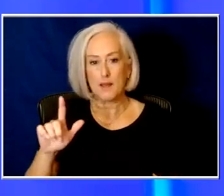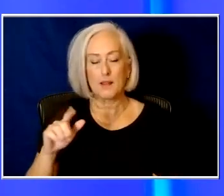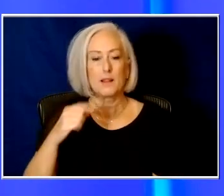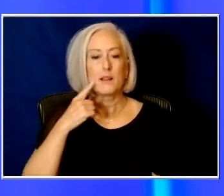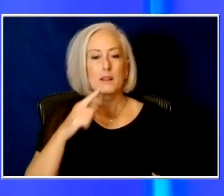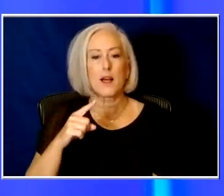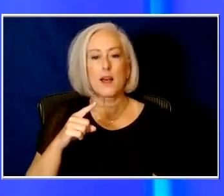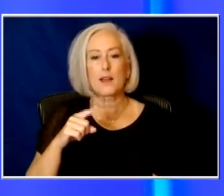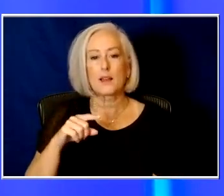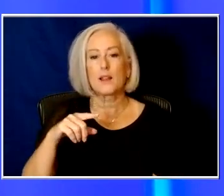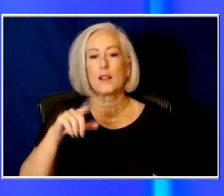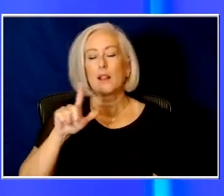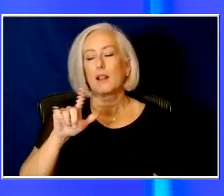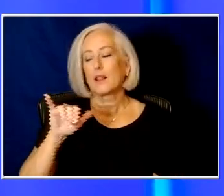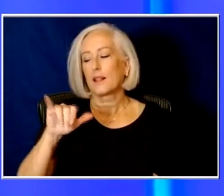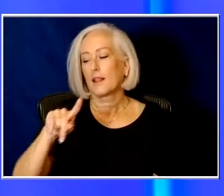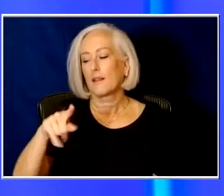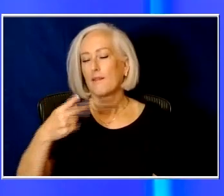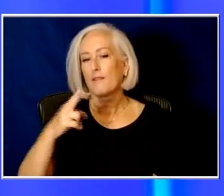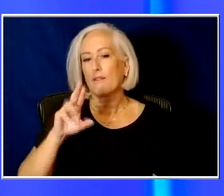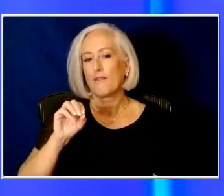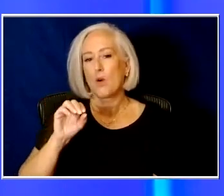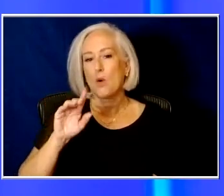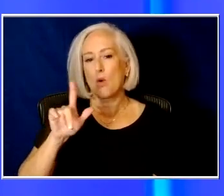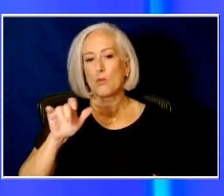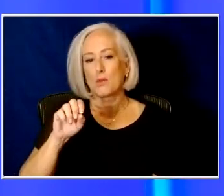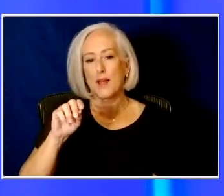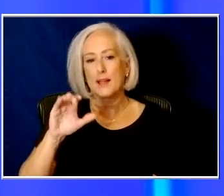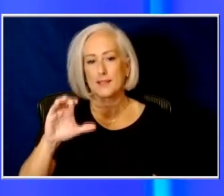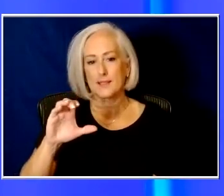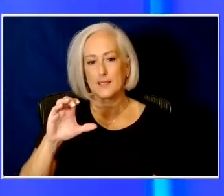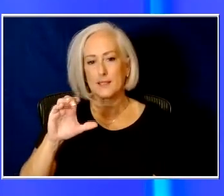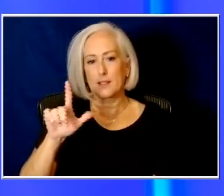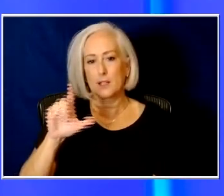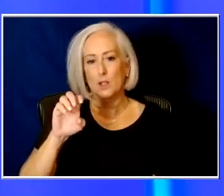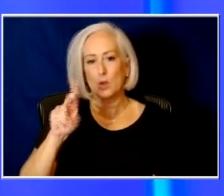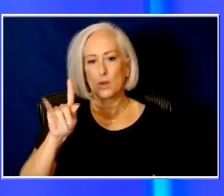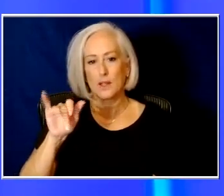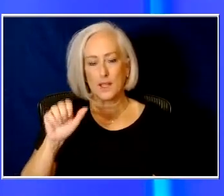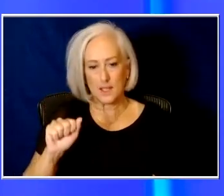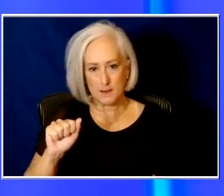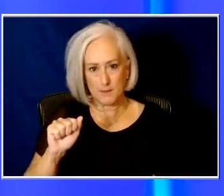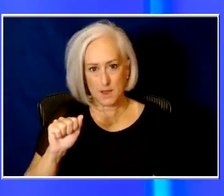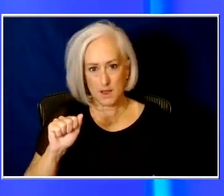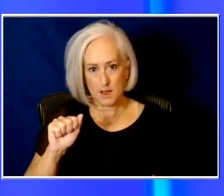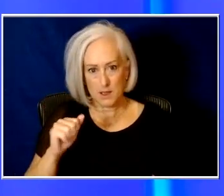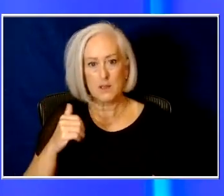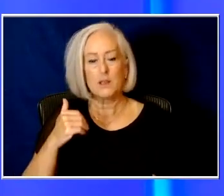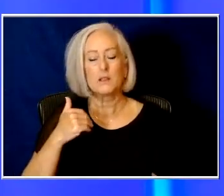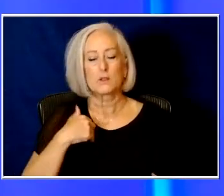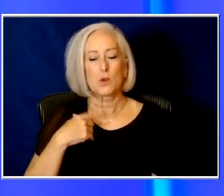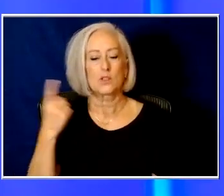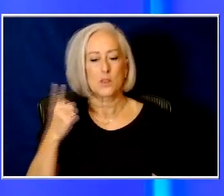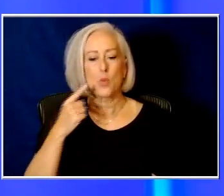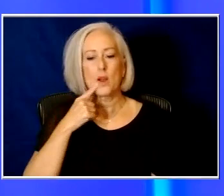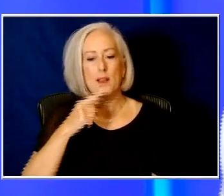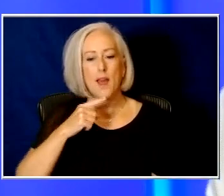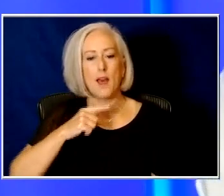leukemia, and where the first patient with the CAR-T, chimeric antigen receptor therapy, was a